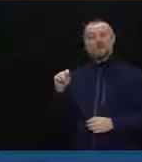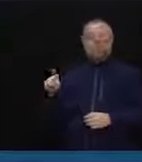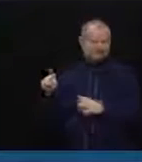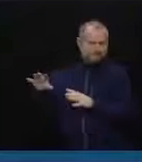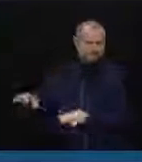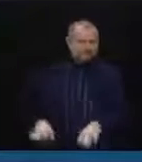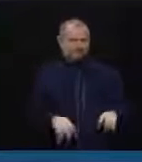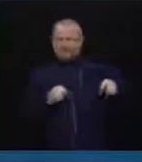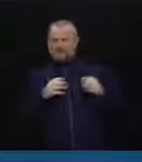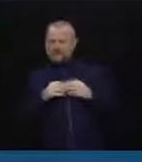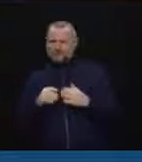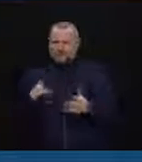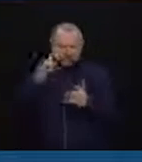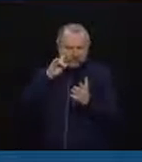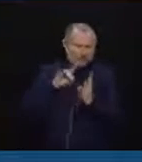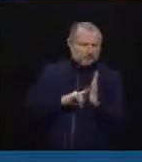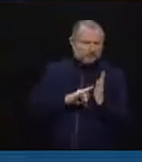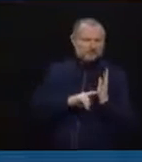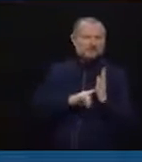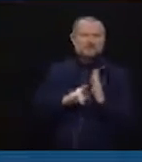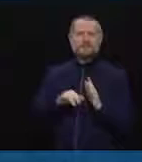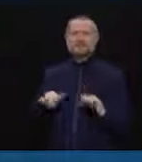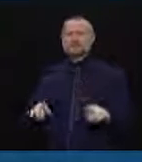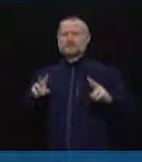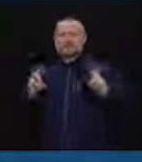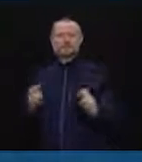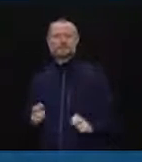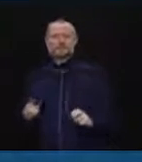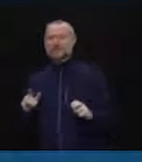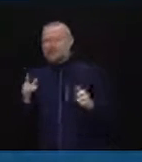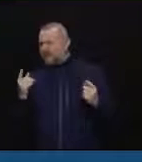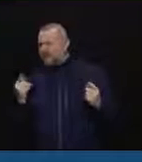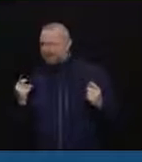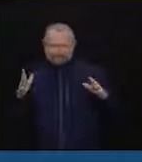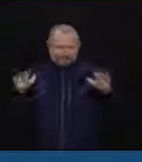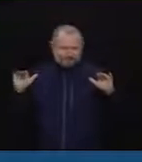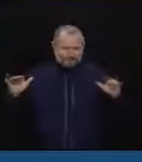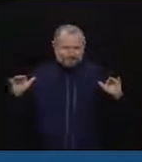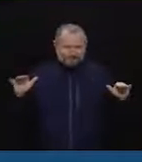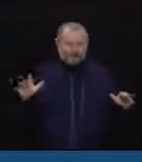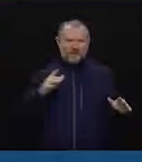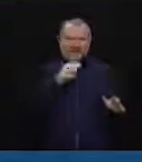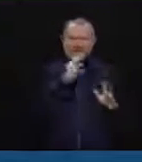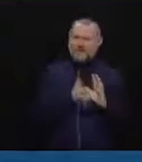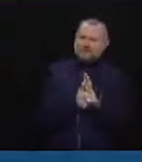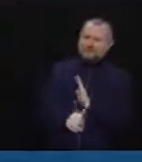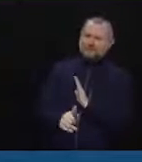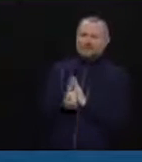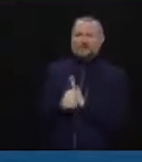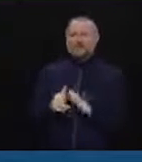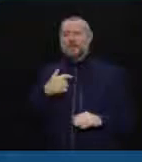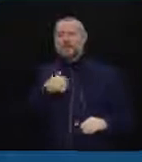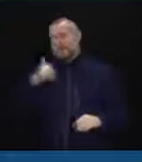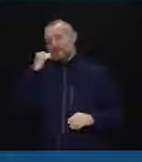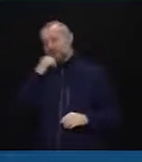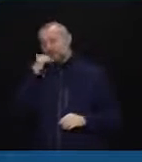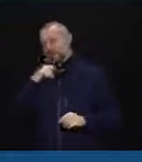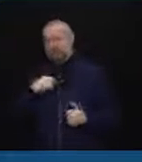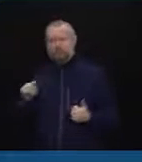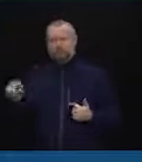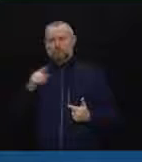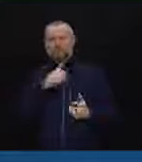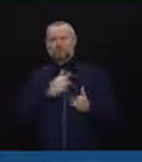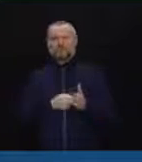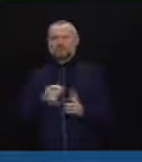gather people, as she'll talk about. We know there's a lot of people, like I mentioned, a day doesn't go by where someone doesn't tell me they or a family member